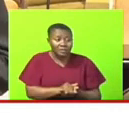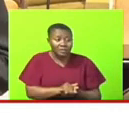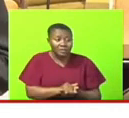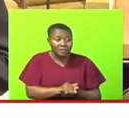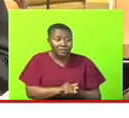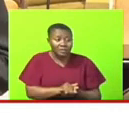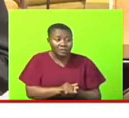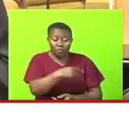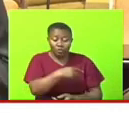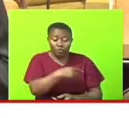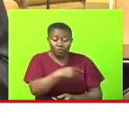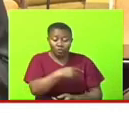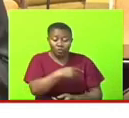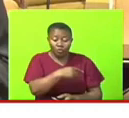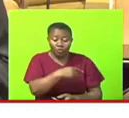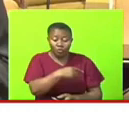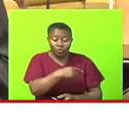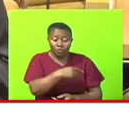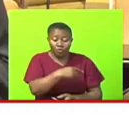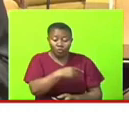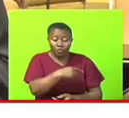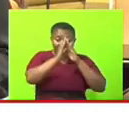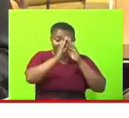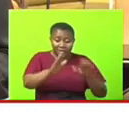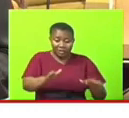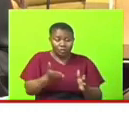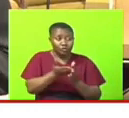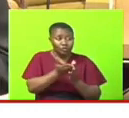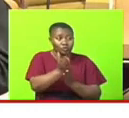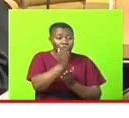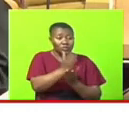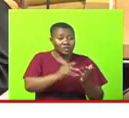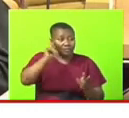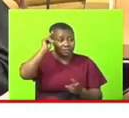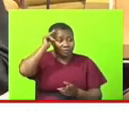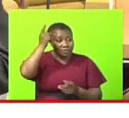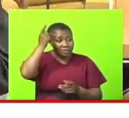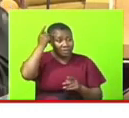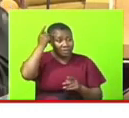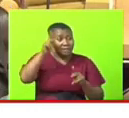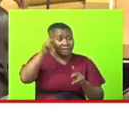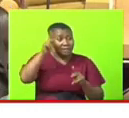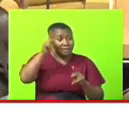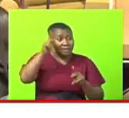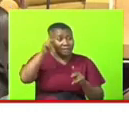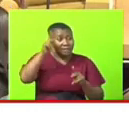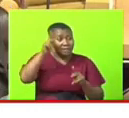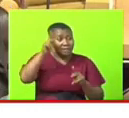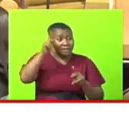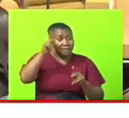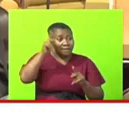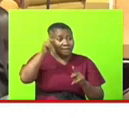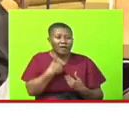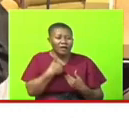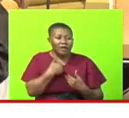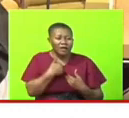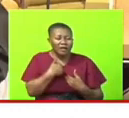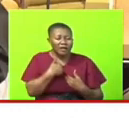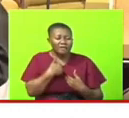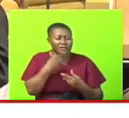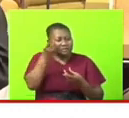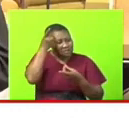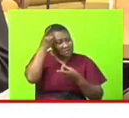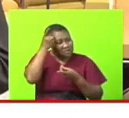you have to go to the High Court and challenge it. That is the first point. But in relation to the second one, seeks to remain